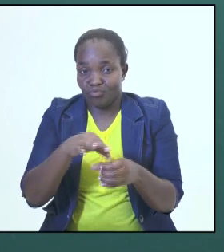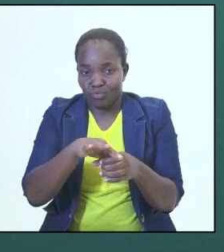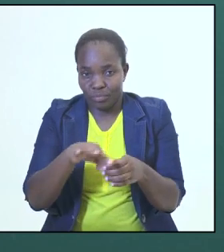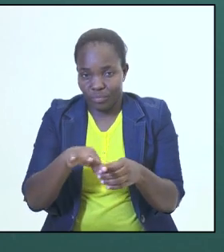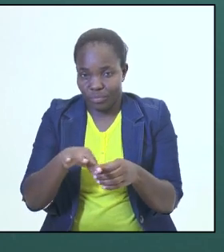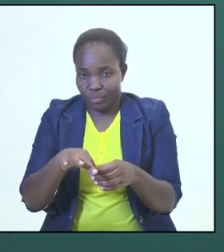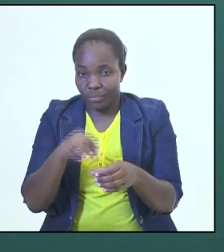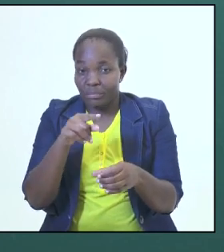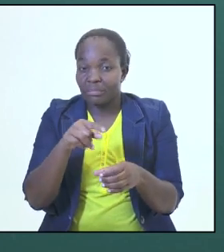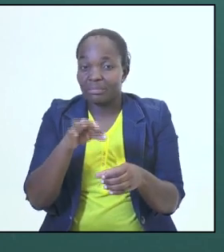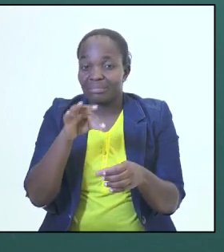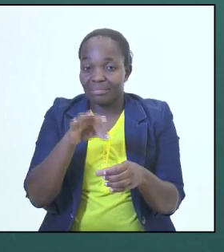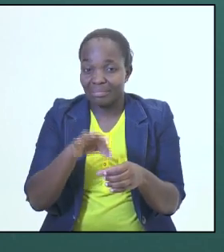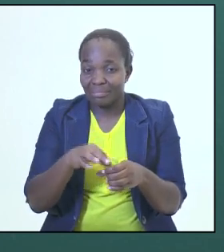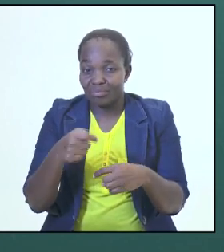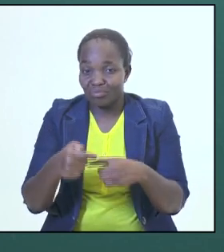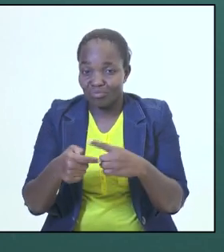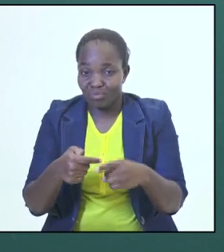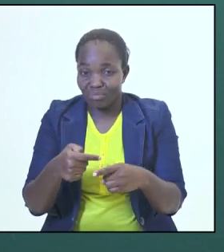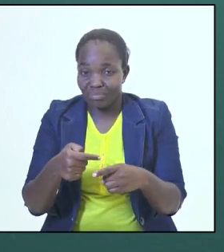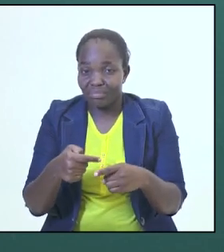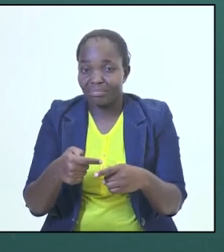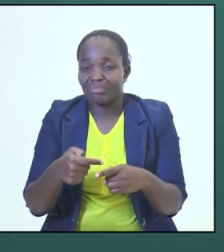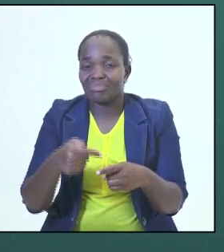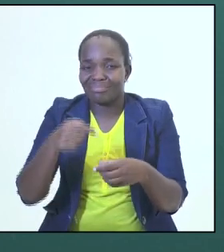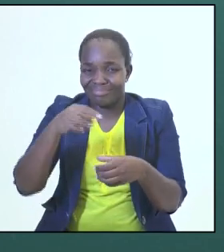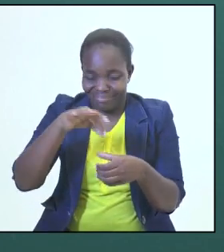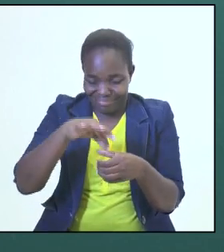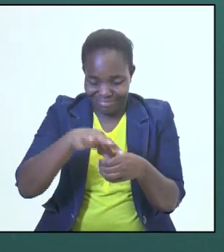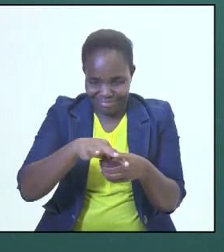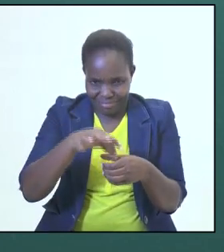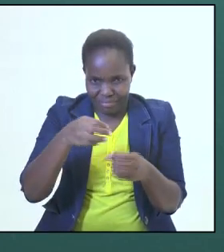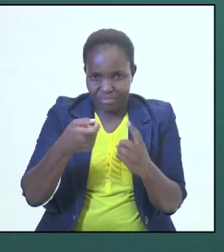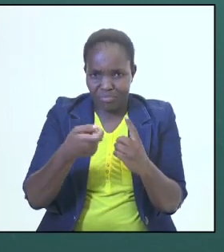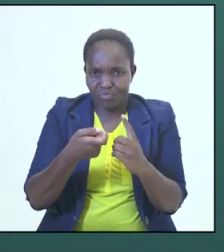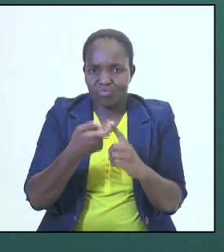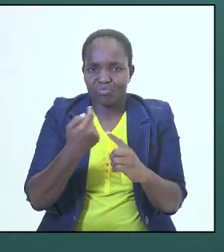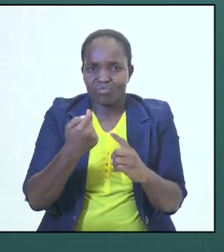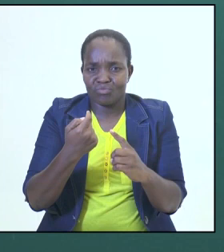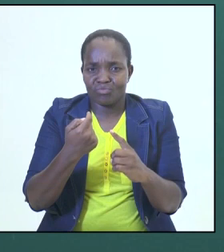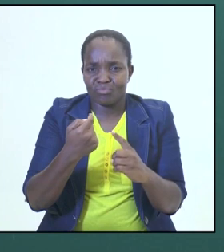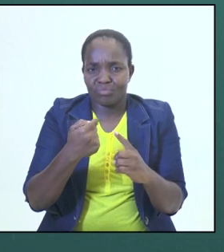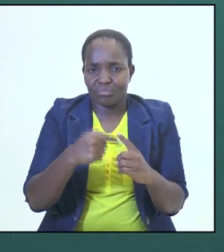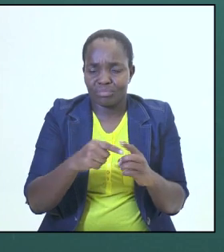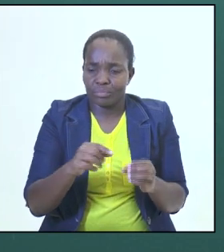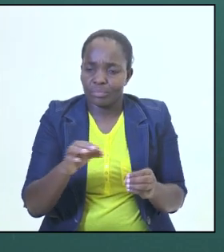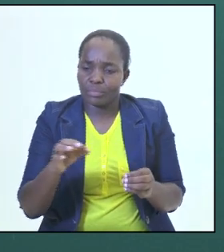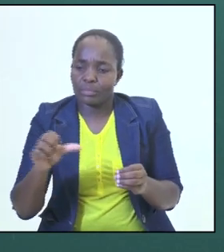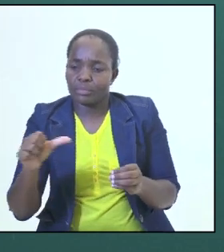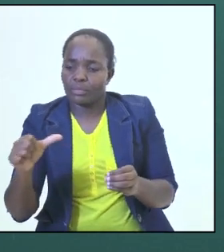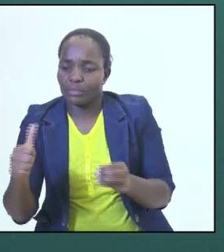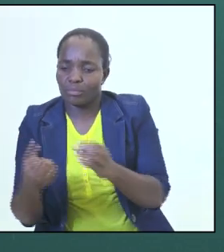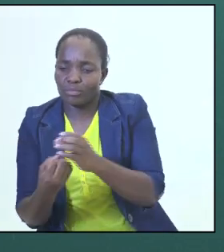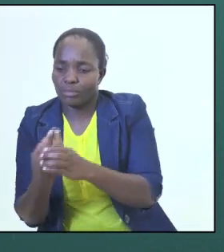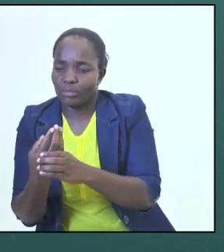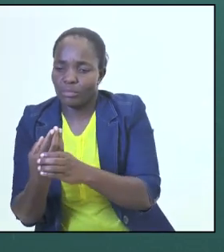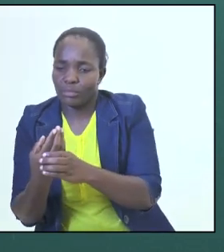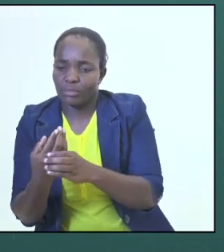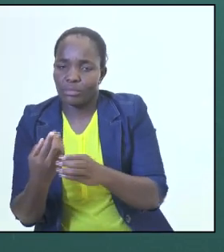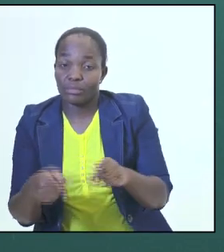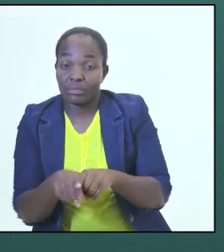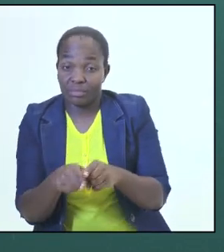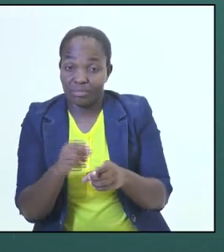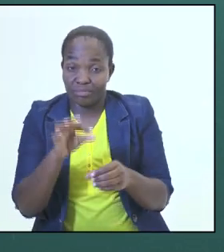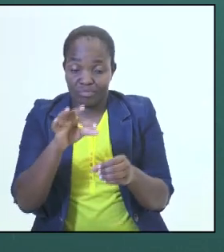Pollination is the process where pollen grains are transferred from the anther to the receptive stigma of the same